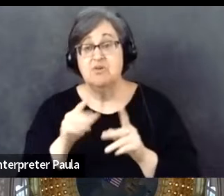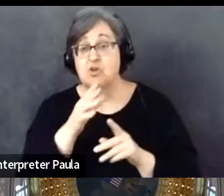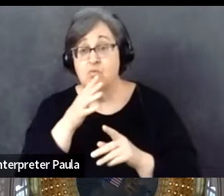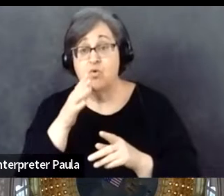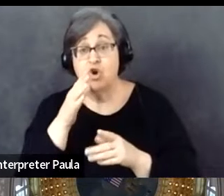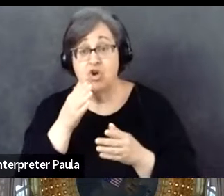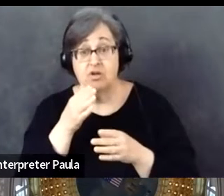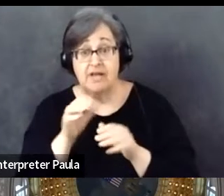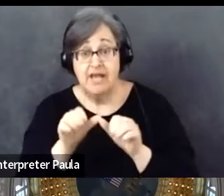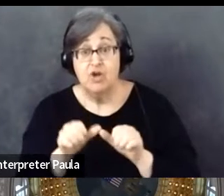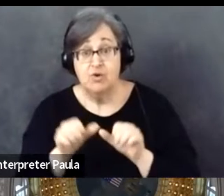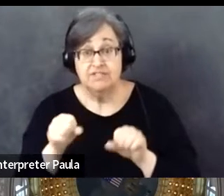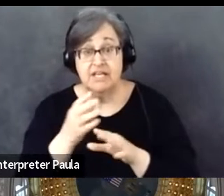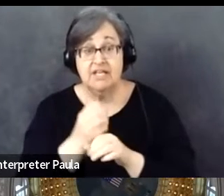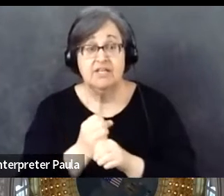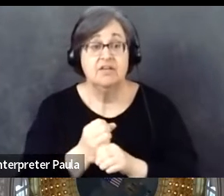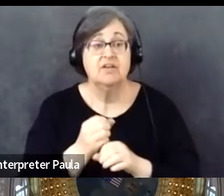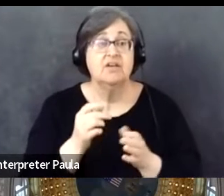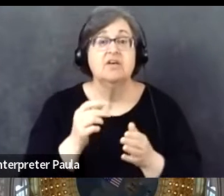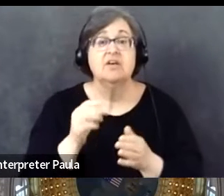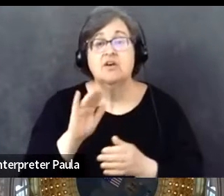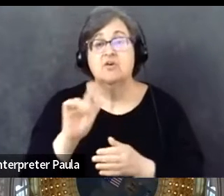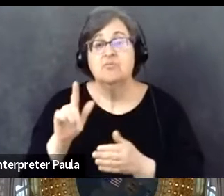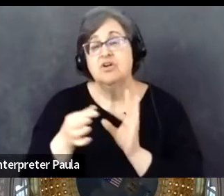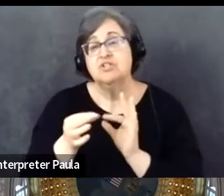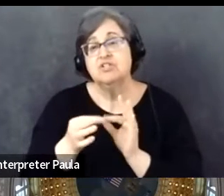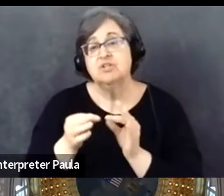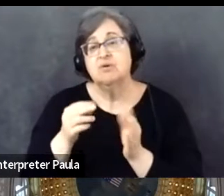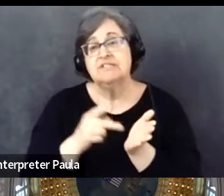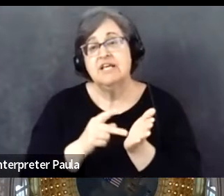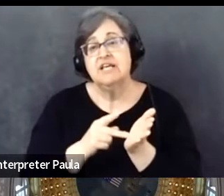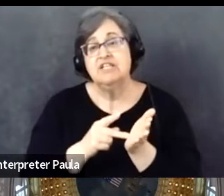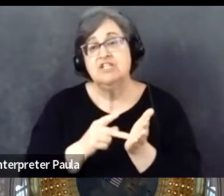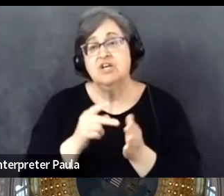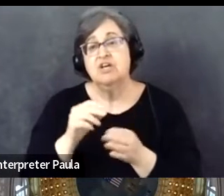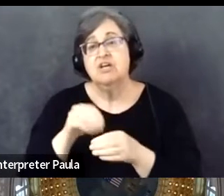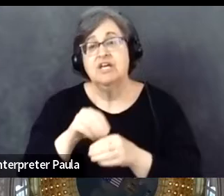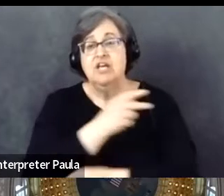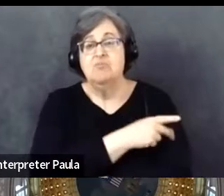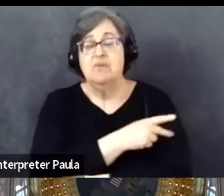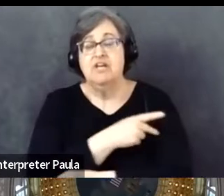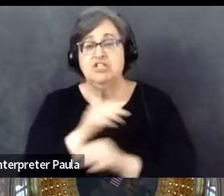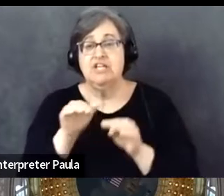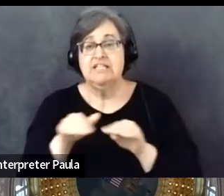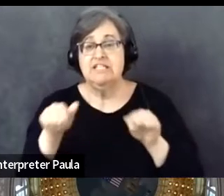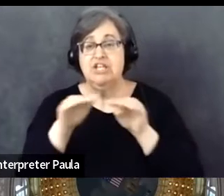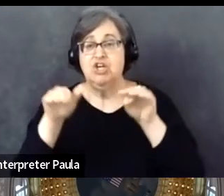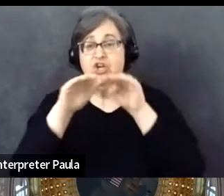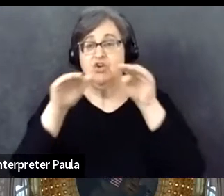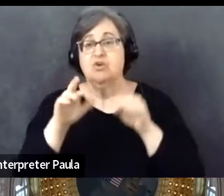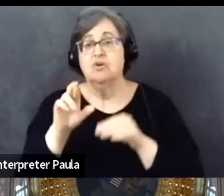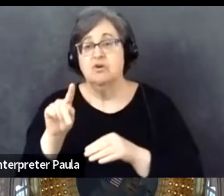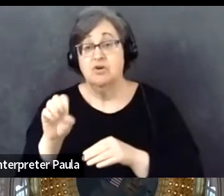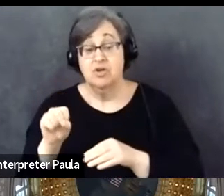Bill talked about the psychiatric inpatient tiered rates. That's paying a provider more for people that have